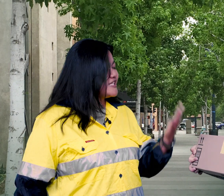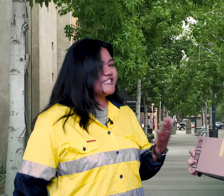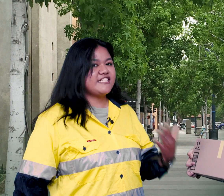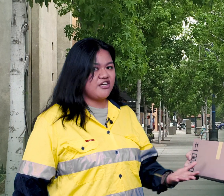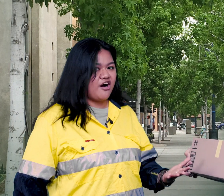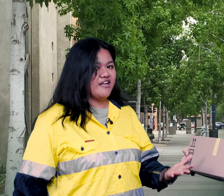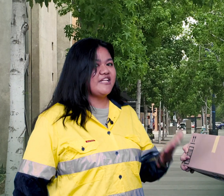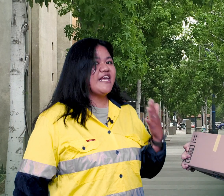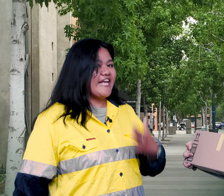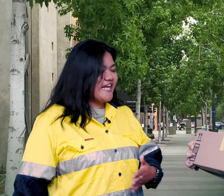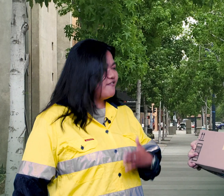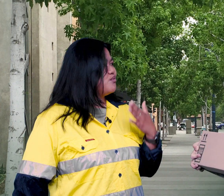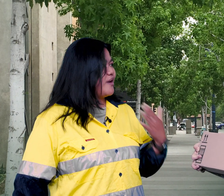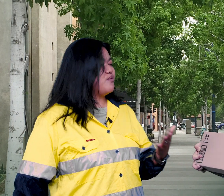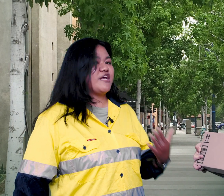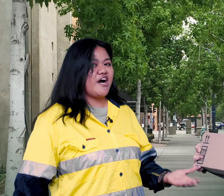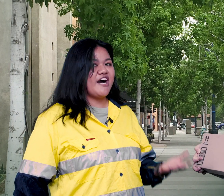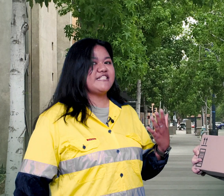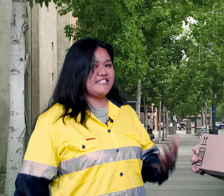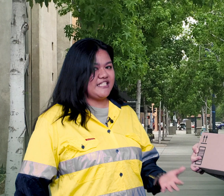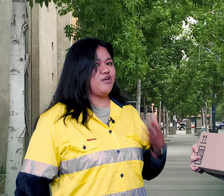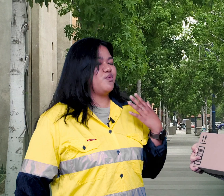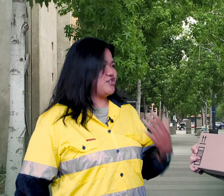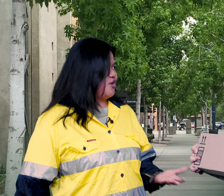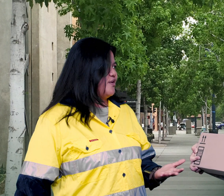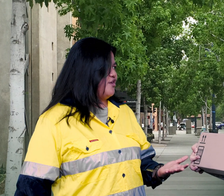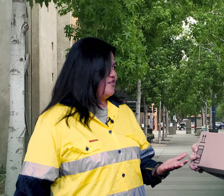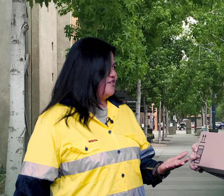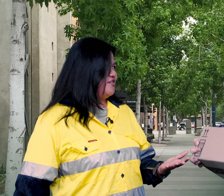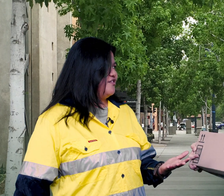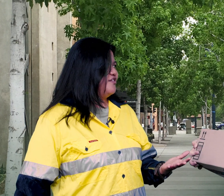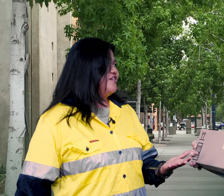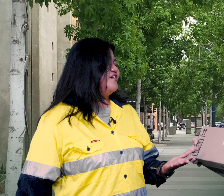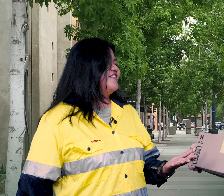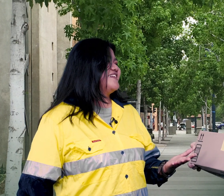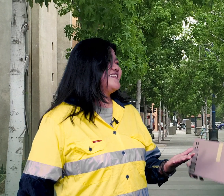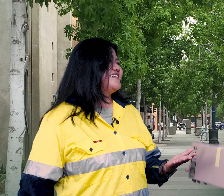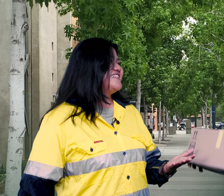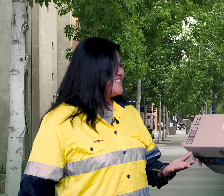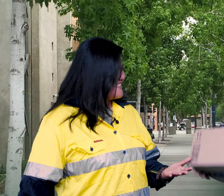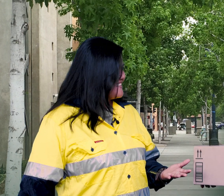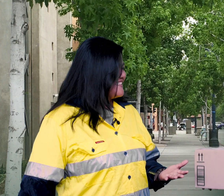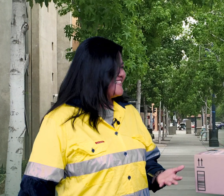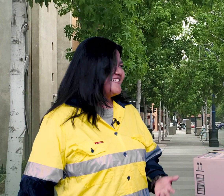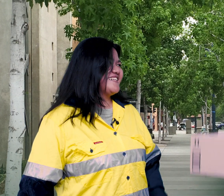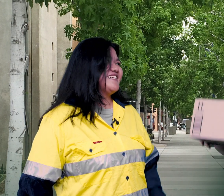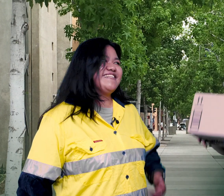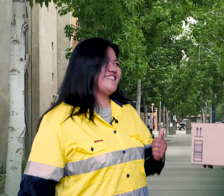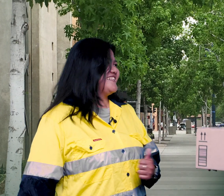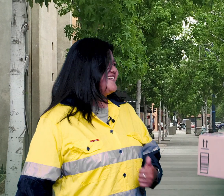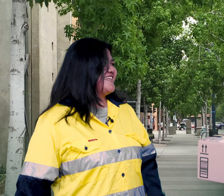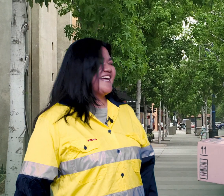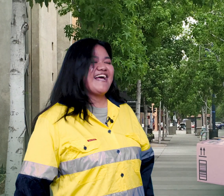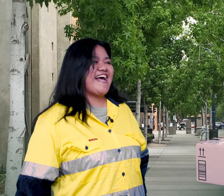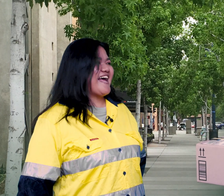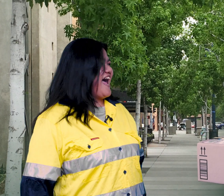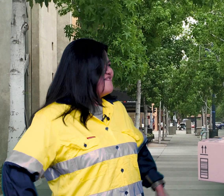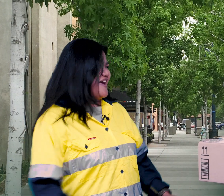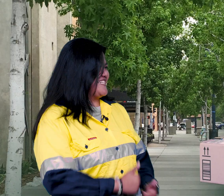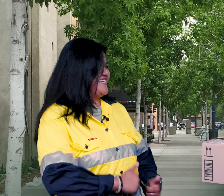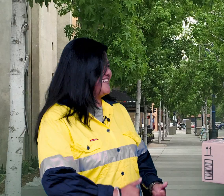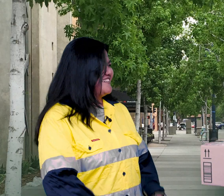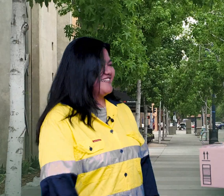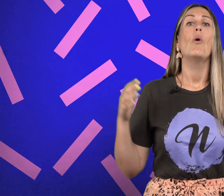like trusting God even when we can't see what's going on. Oh, okay. Thank you so much, Patty. I'll head to the post office